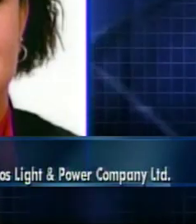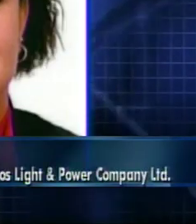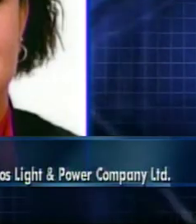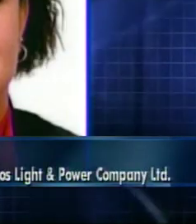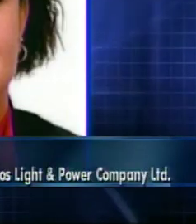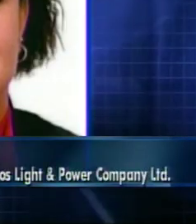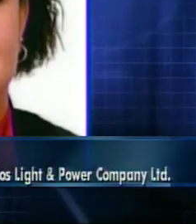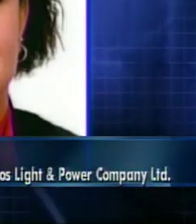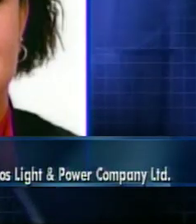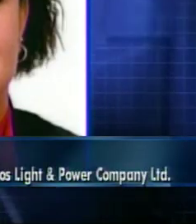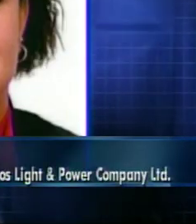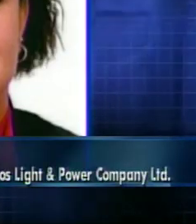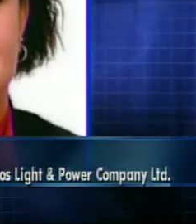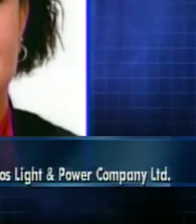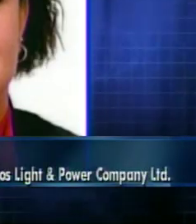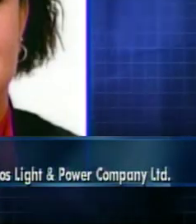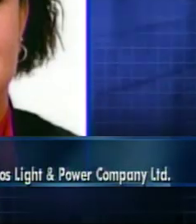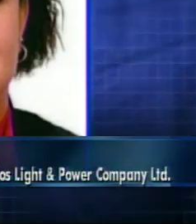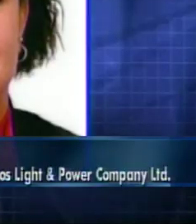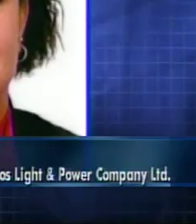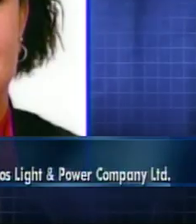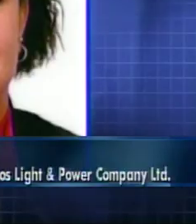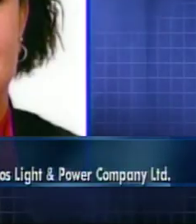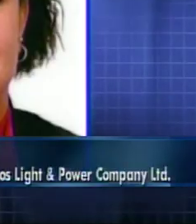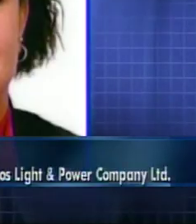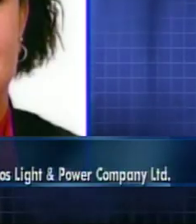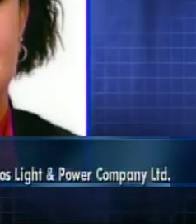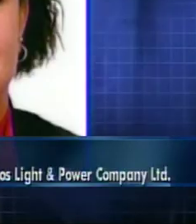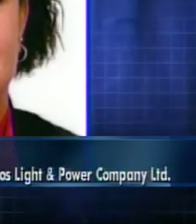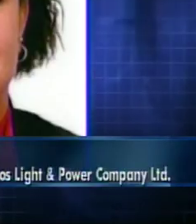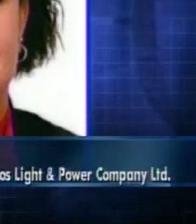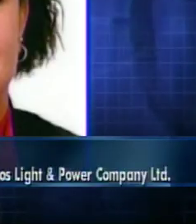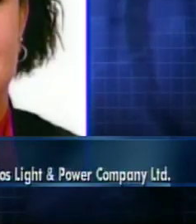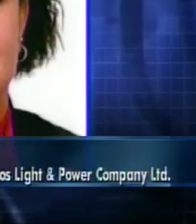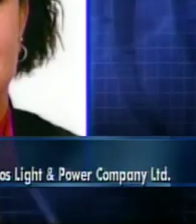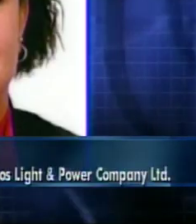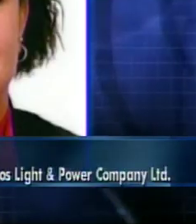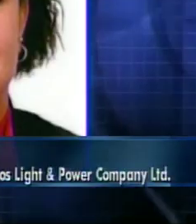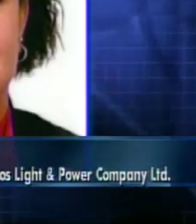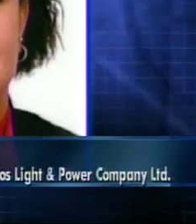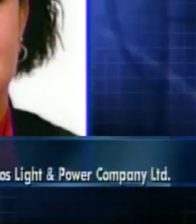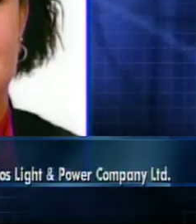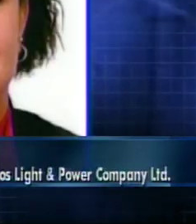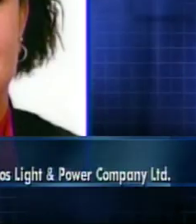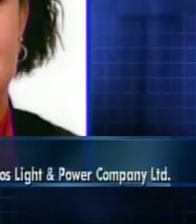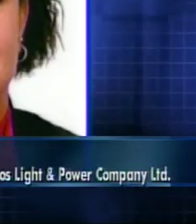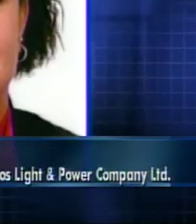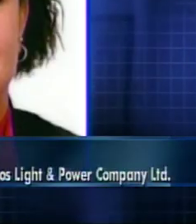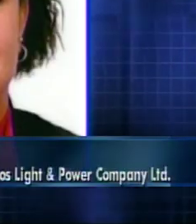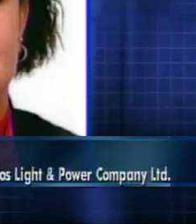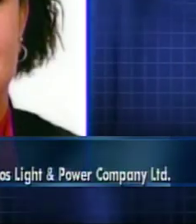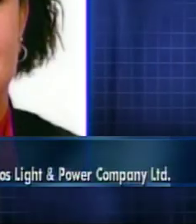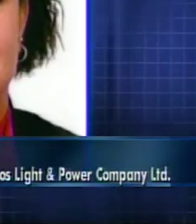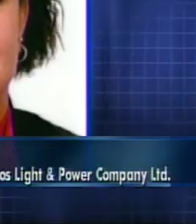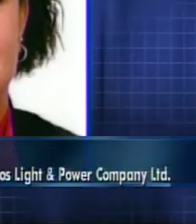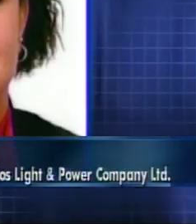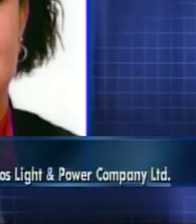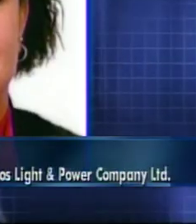plug connectors or adapters, so there's no temptation to overload. Light and Power wishes everyone a safe Christmas